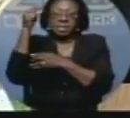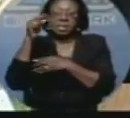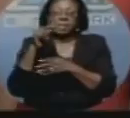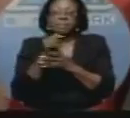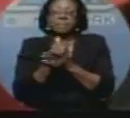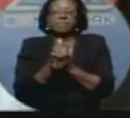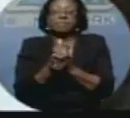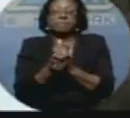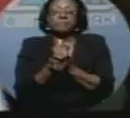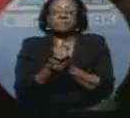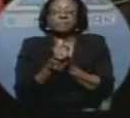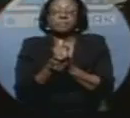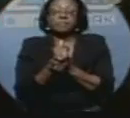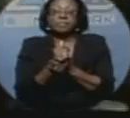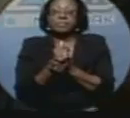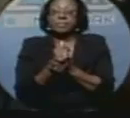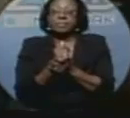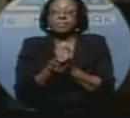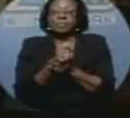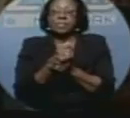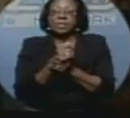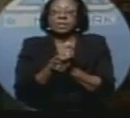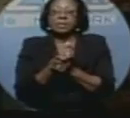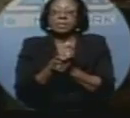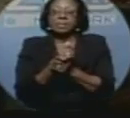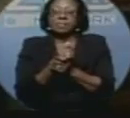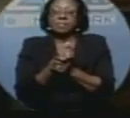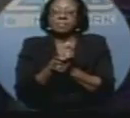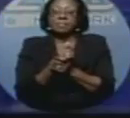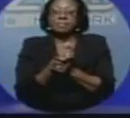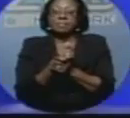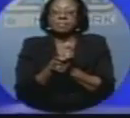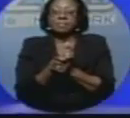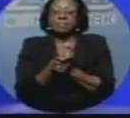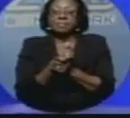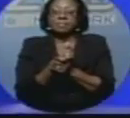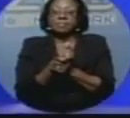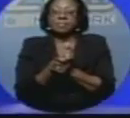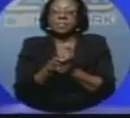that theme. Altavis Munnings for the ZNS News Network.